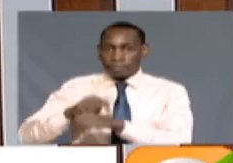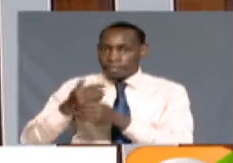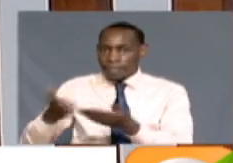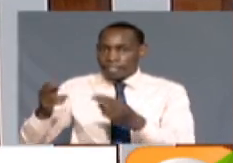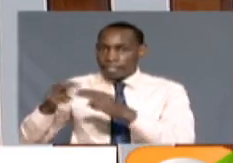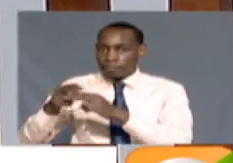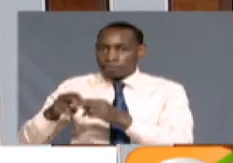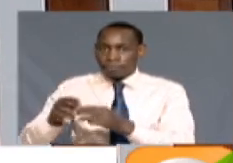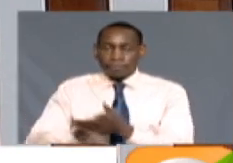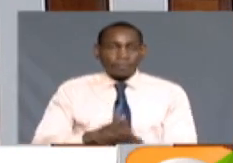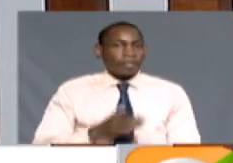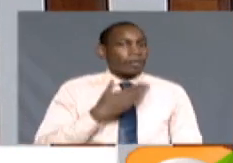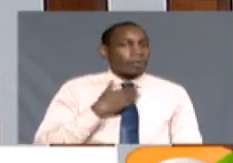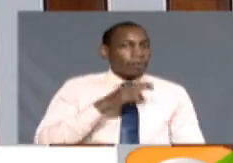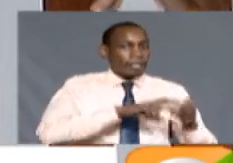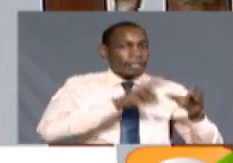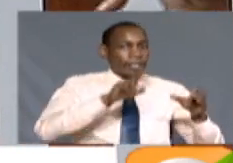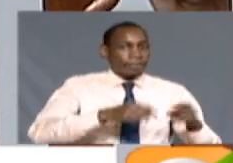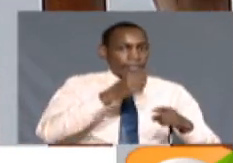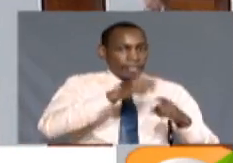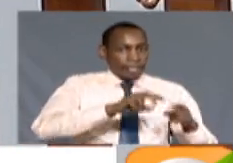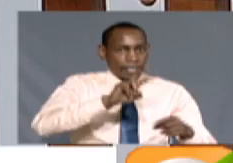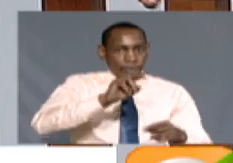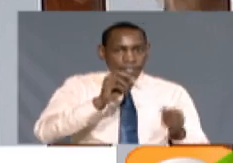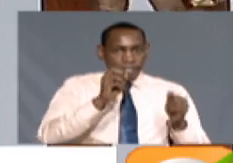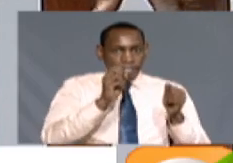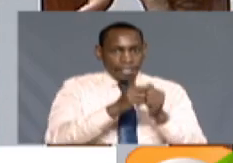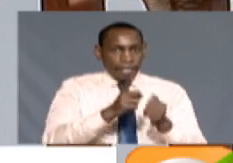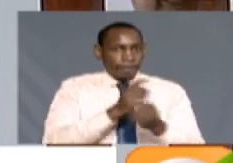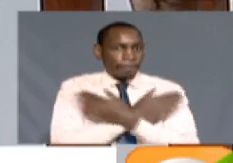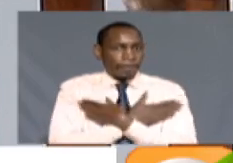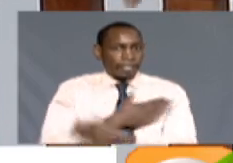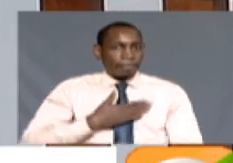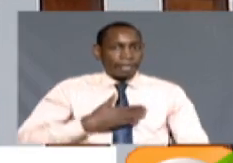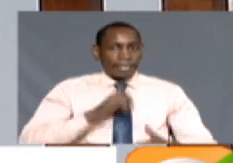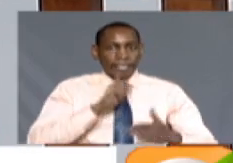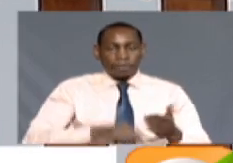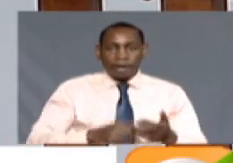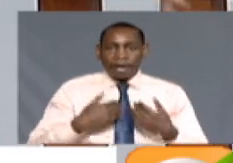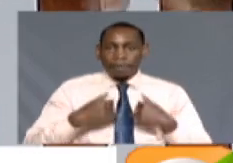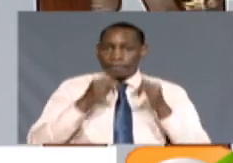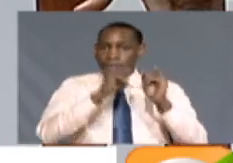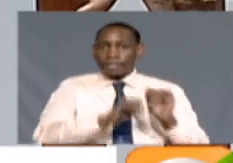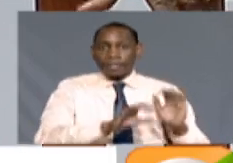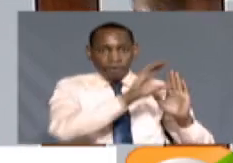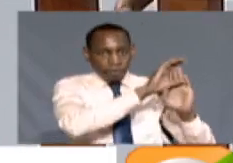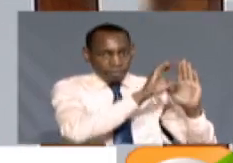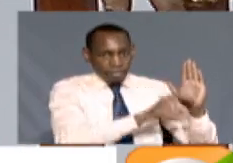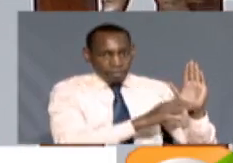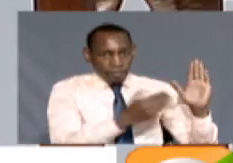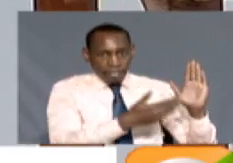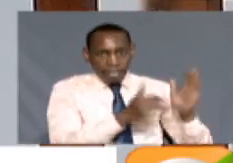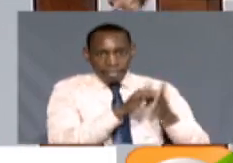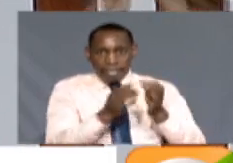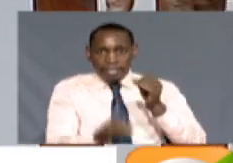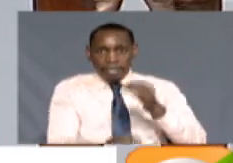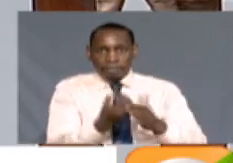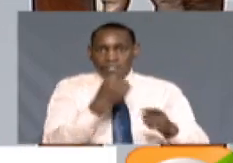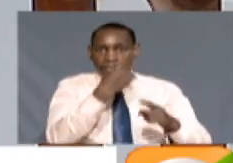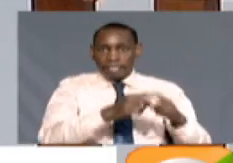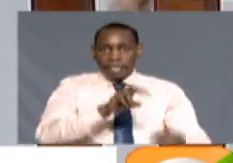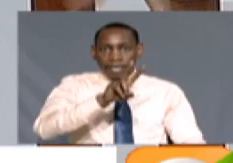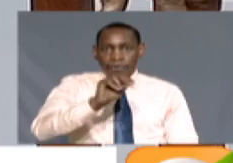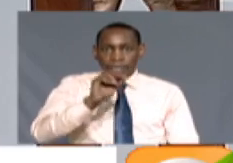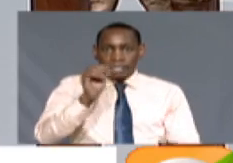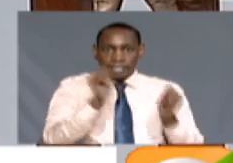I wanted to leave 2011, you know. My colleague said we had just gotten a new constitution, which was promulgated 2010, and